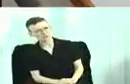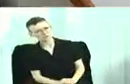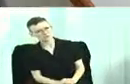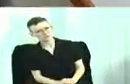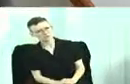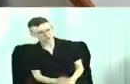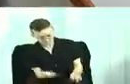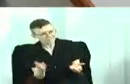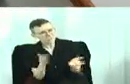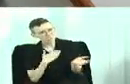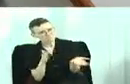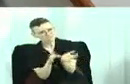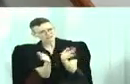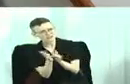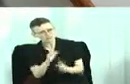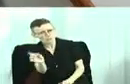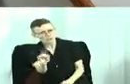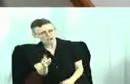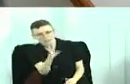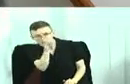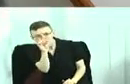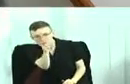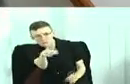you doing with my Jesus?